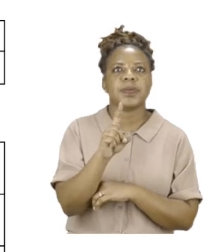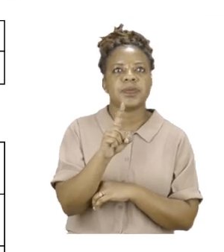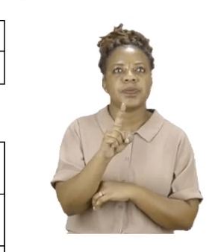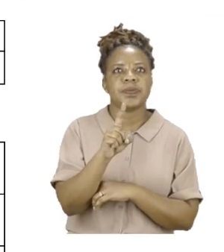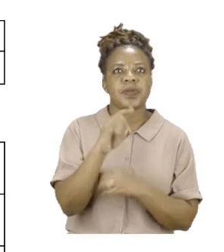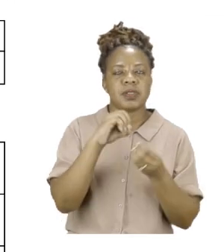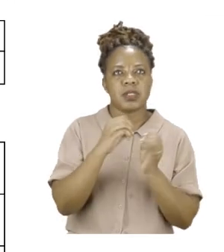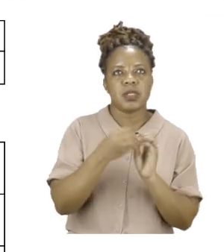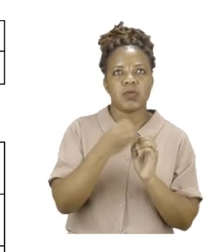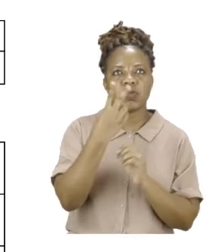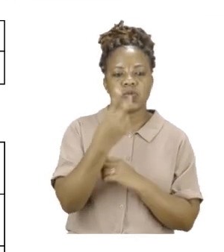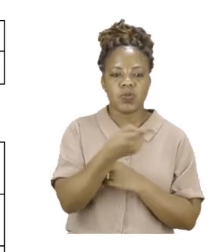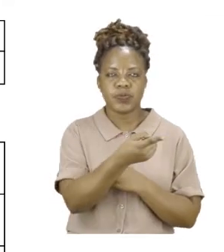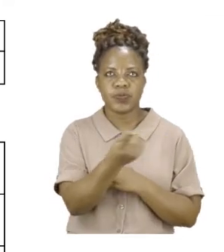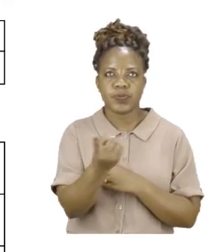they,